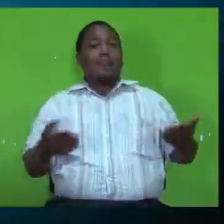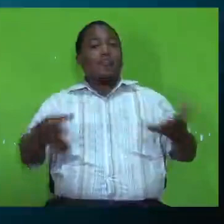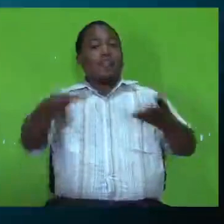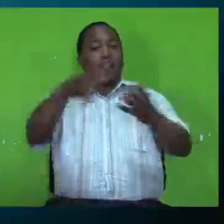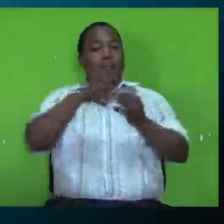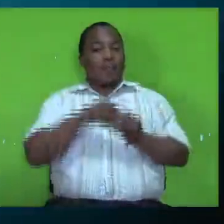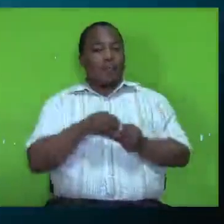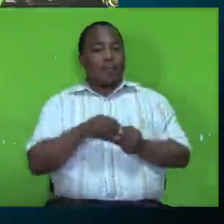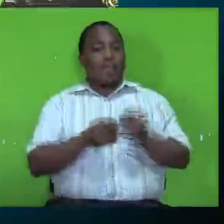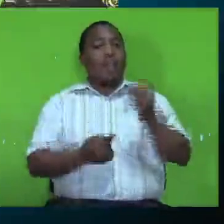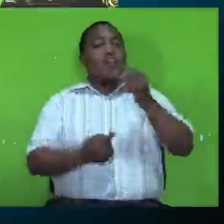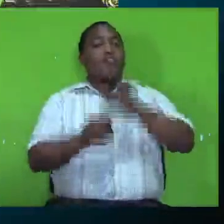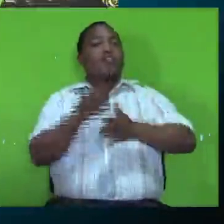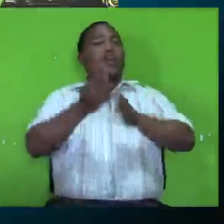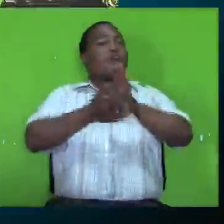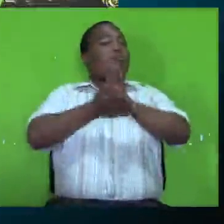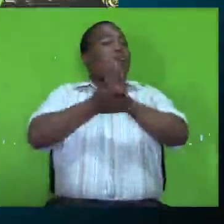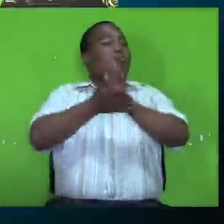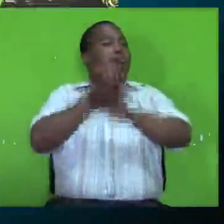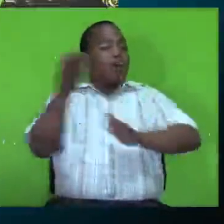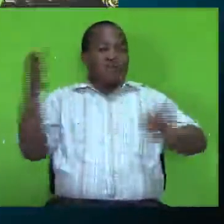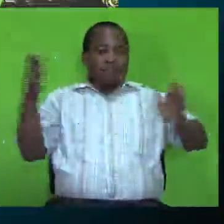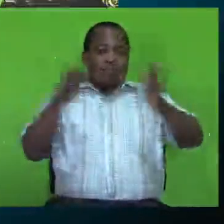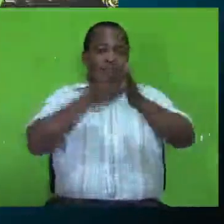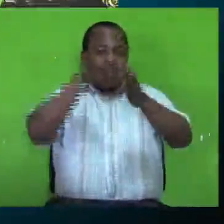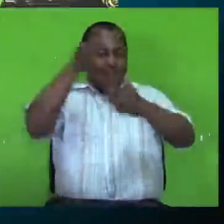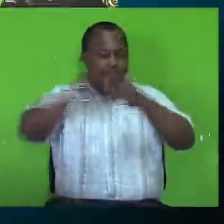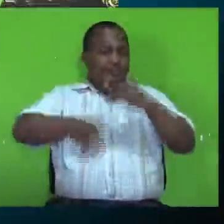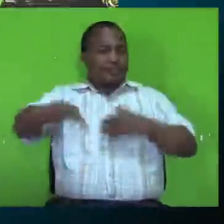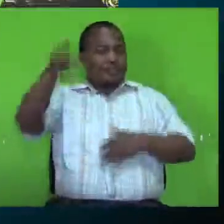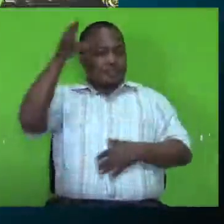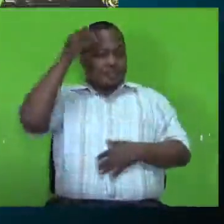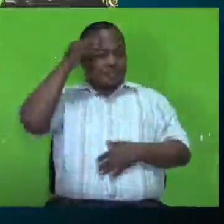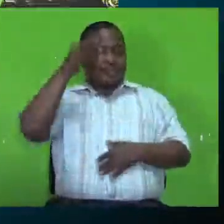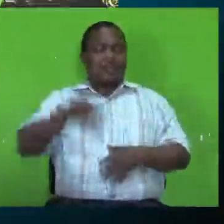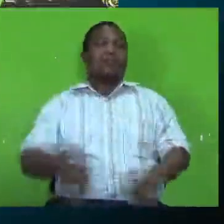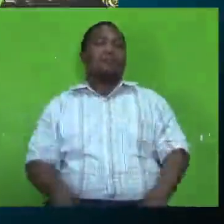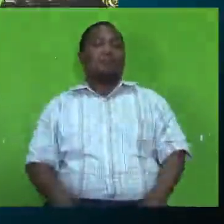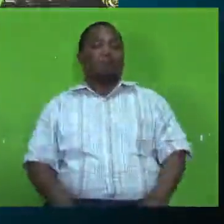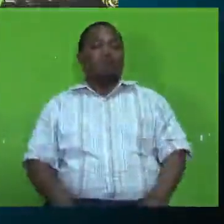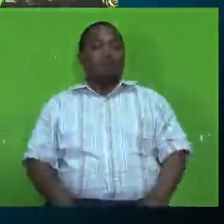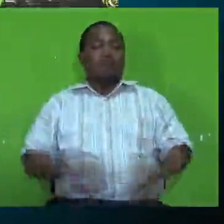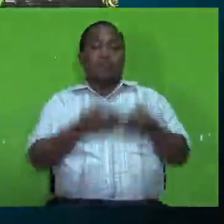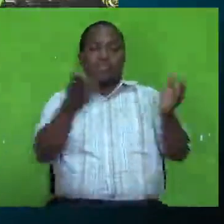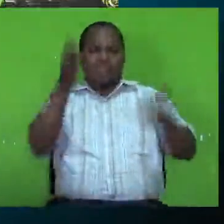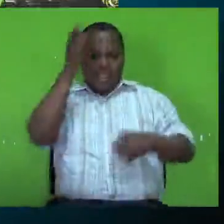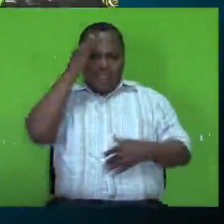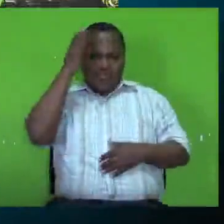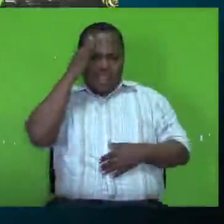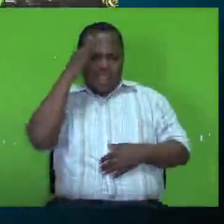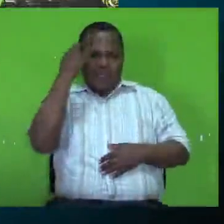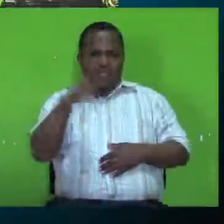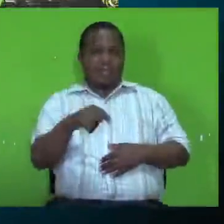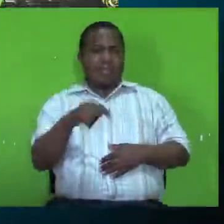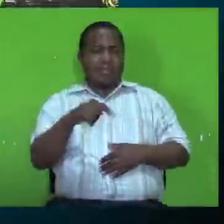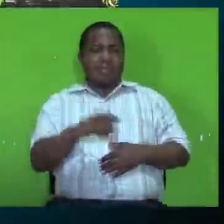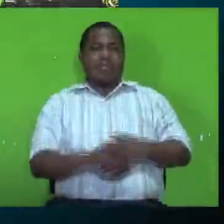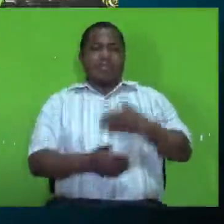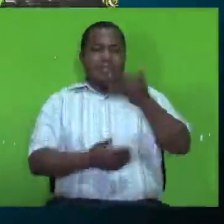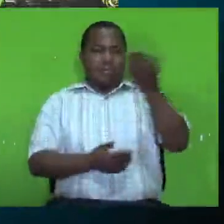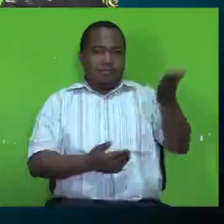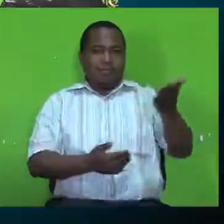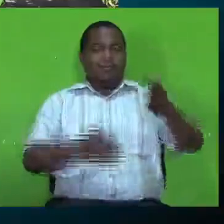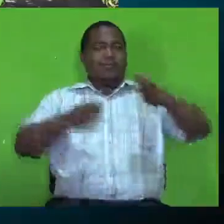me from the beginning to the end of the lesson. You will know a lot and you